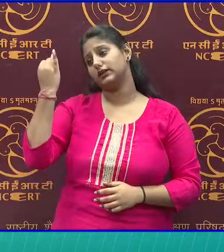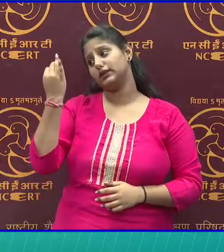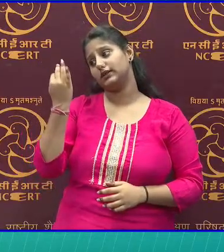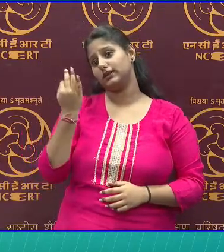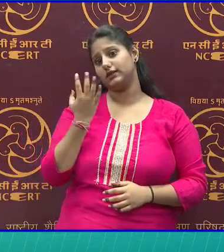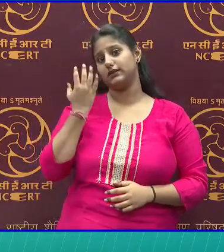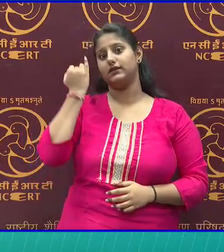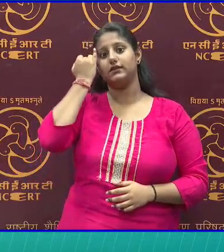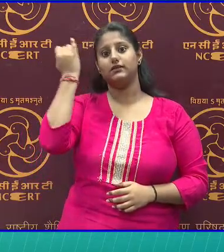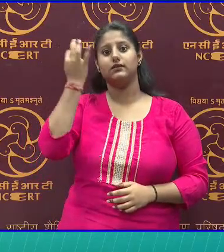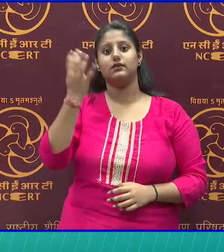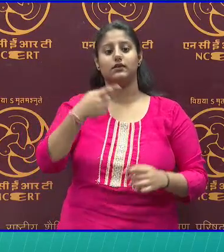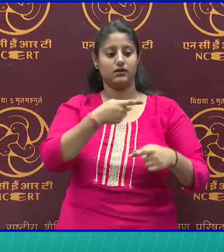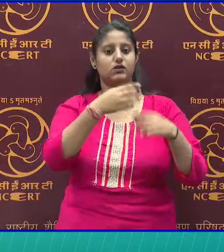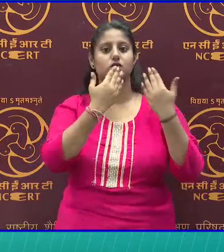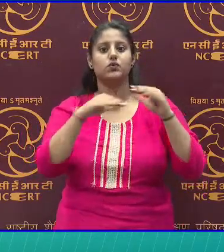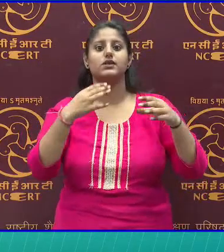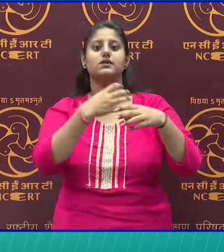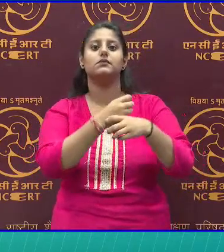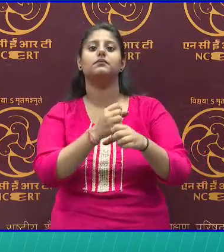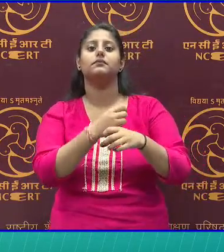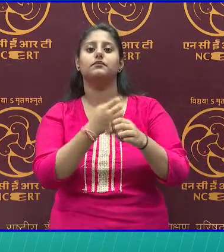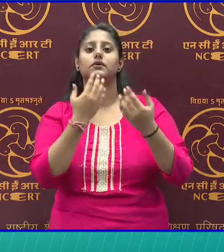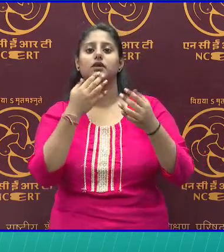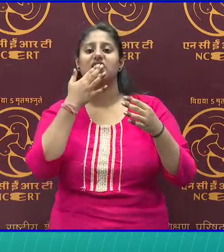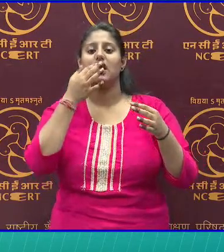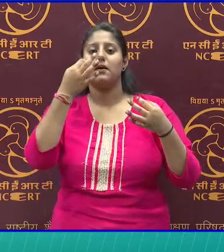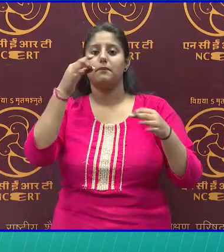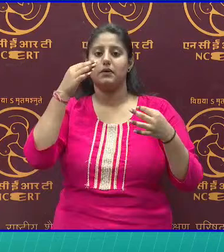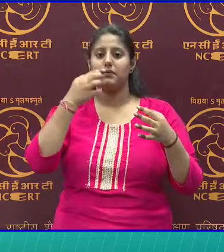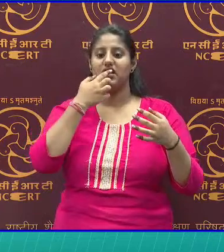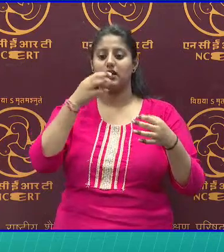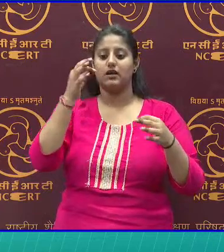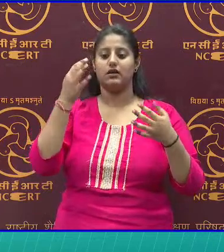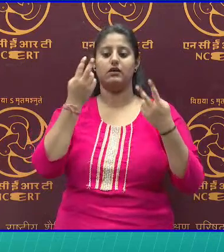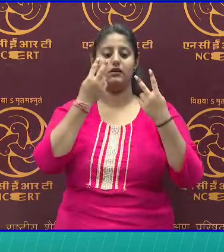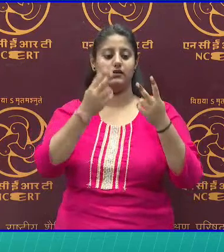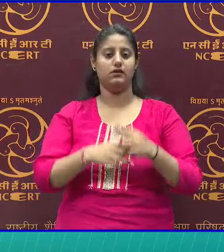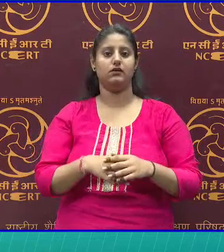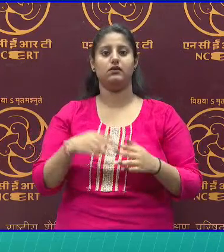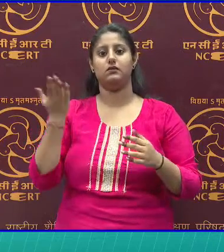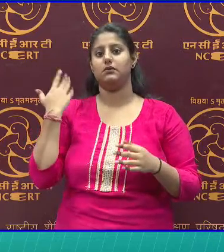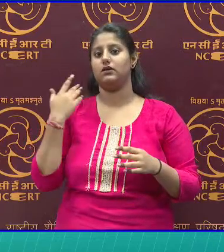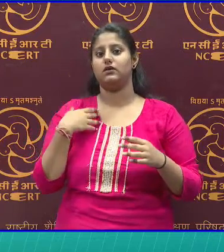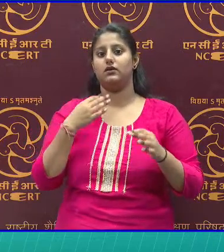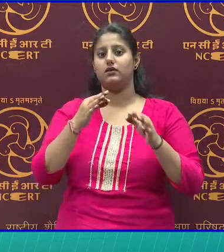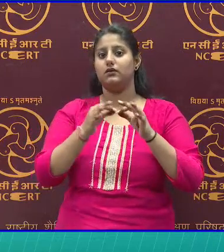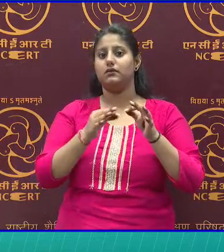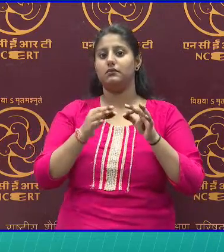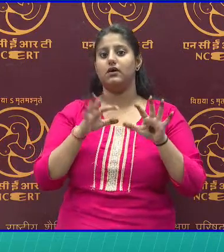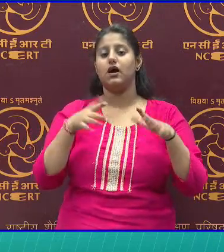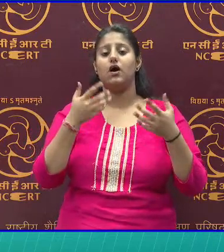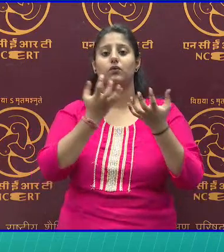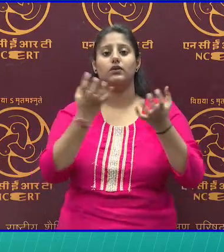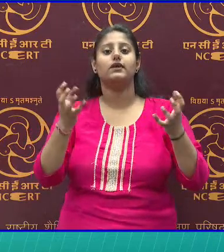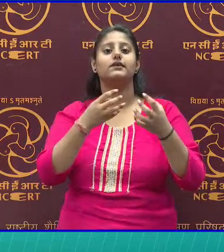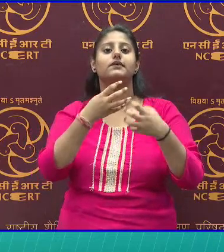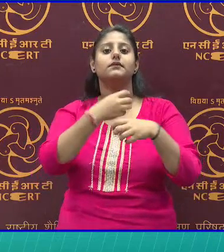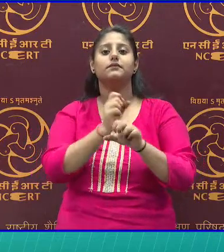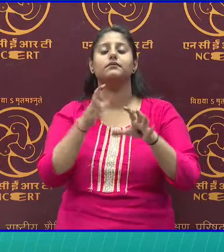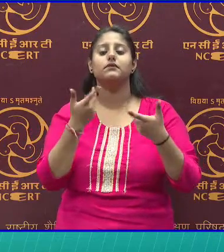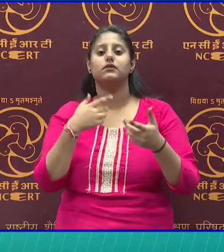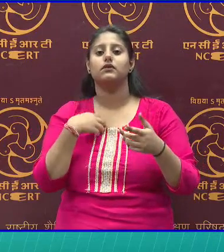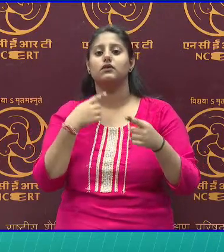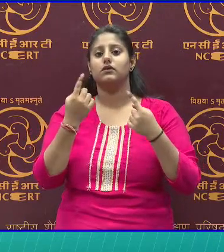students had. These are made by students with the paper. As I explained earlier, we have a chapter called How Things Are Made. So where we talk